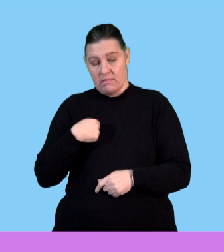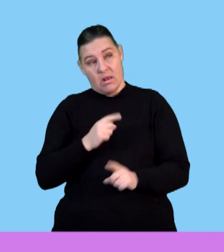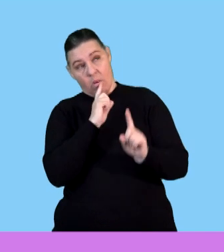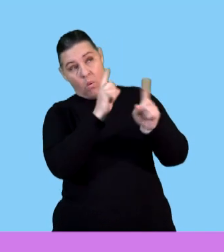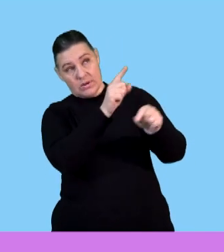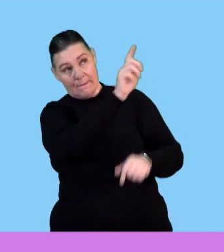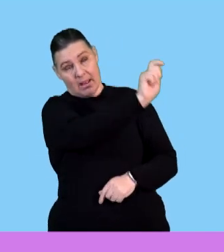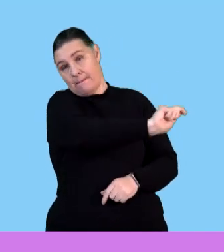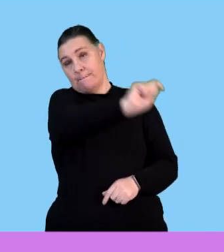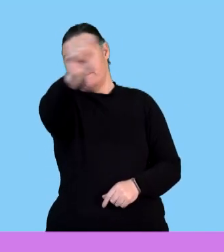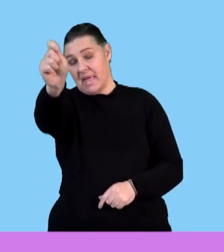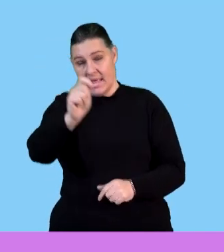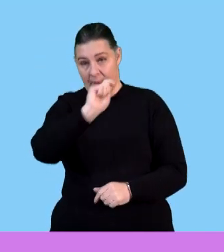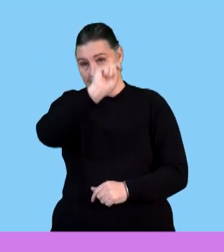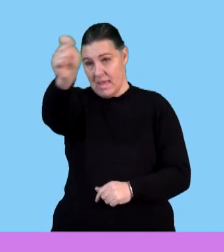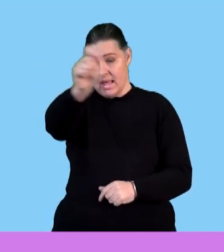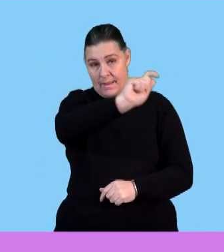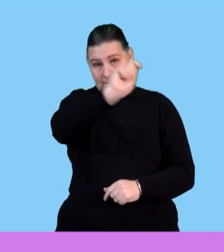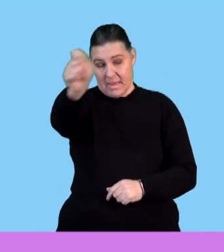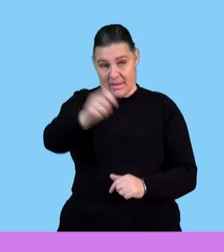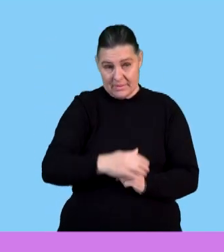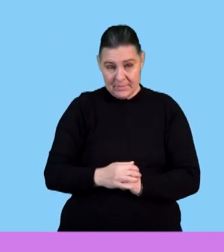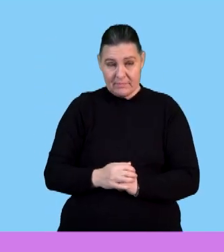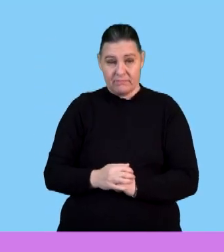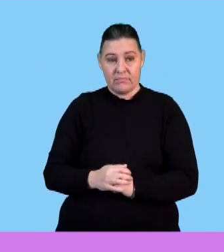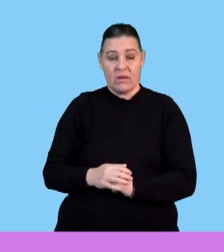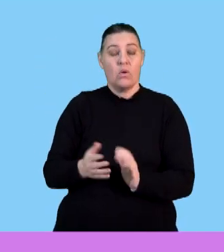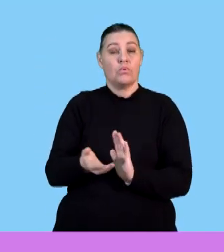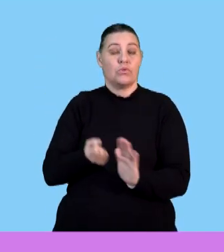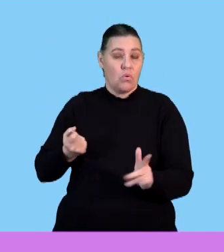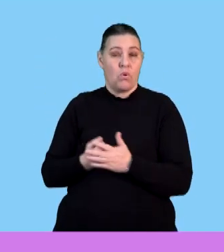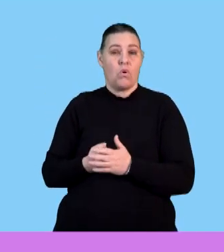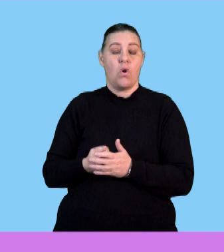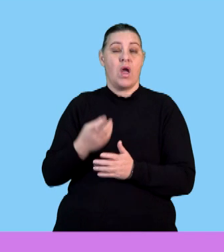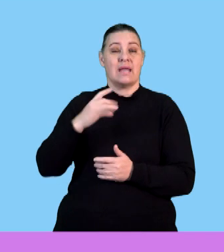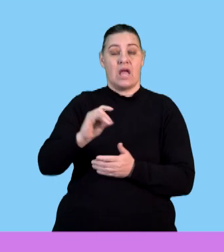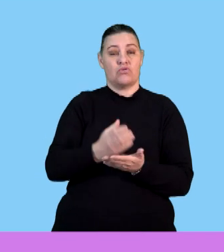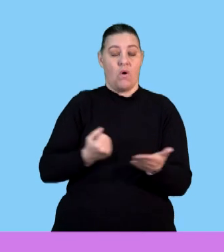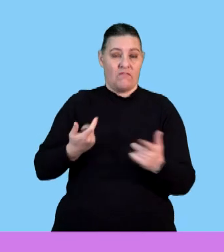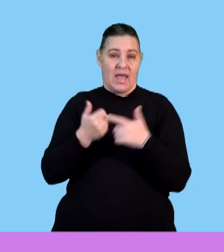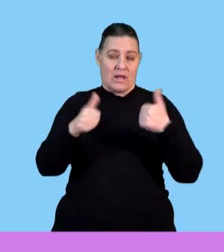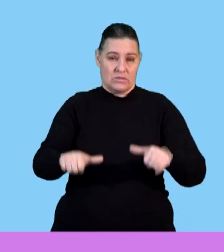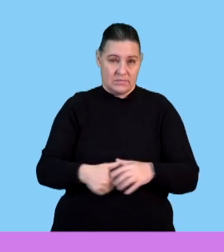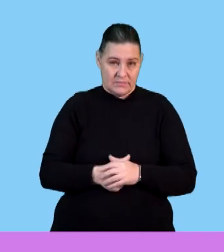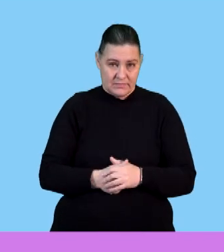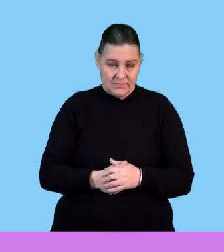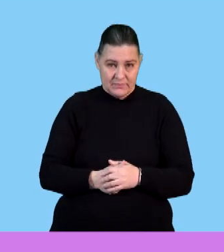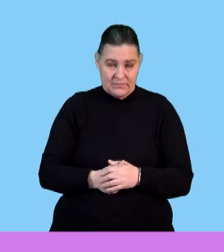to the bank to pay a fixed amount of money, and withdrawal to remove cash from an